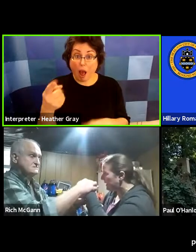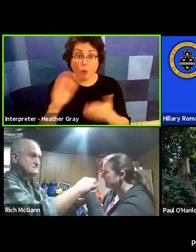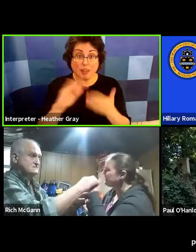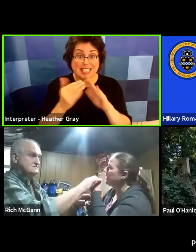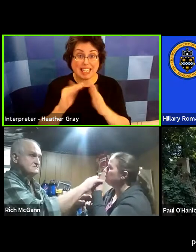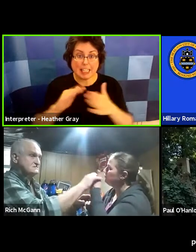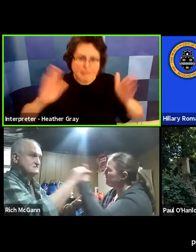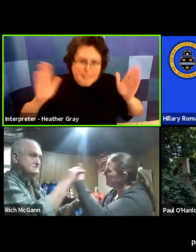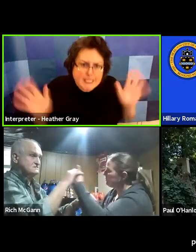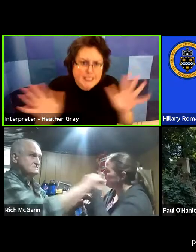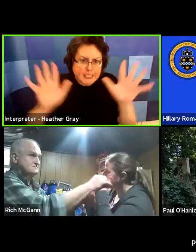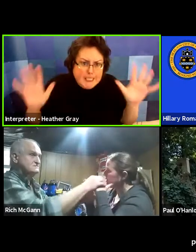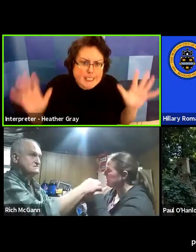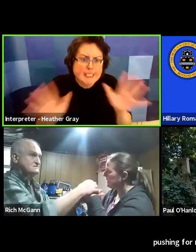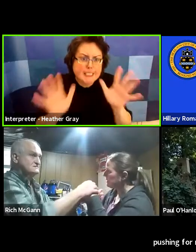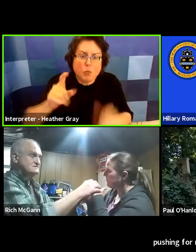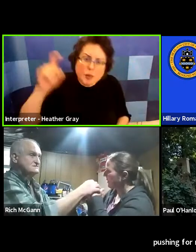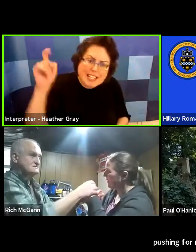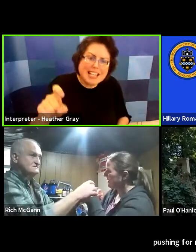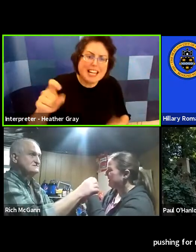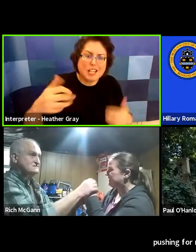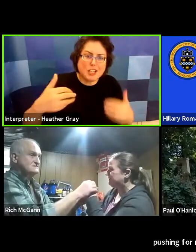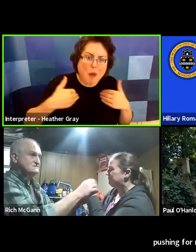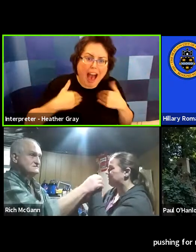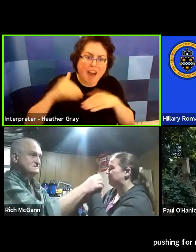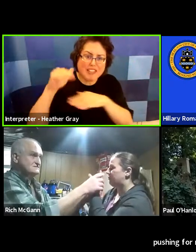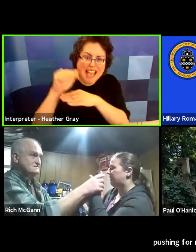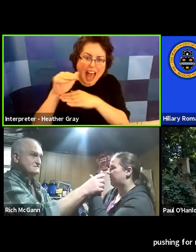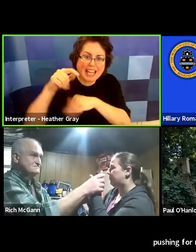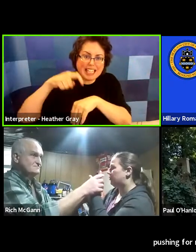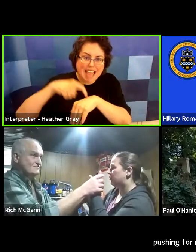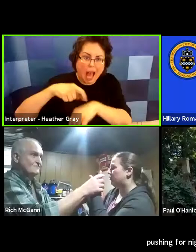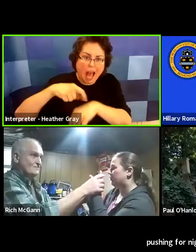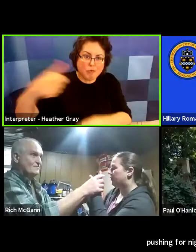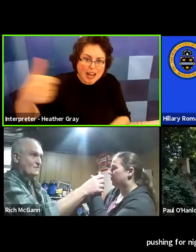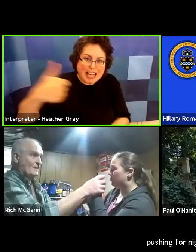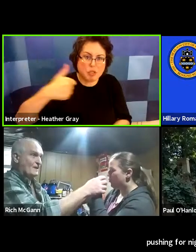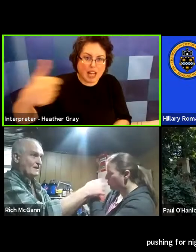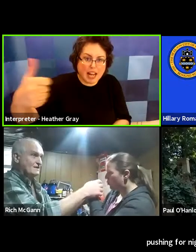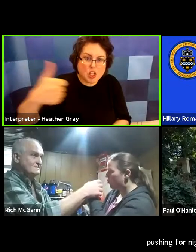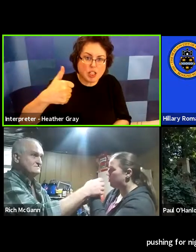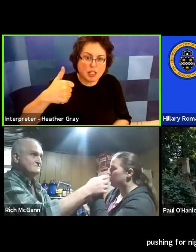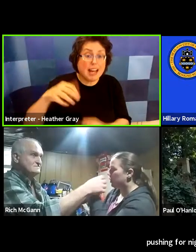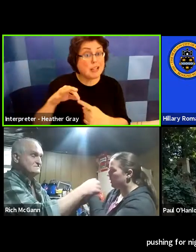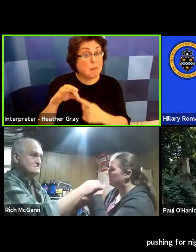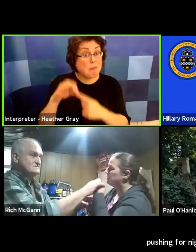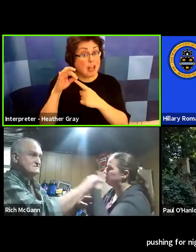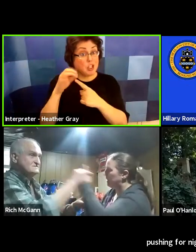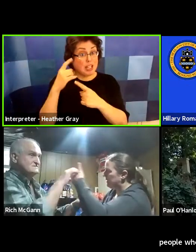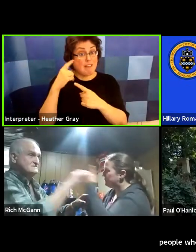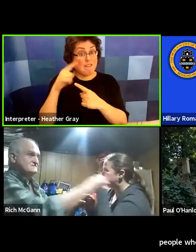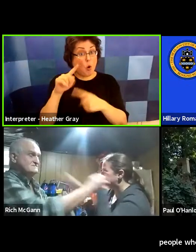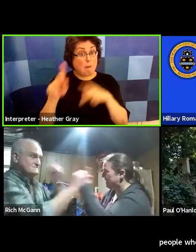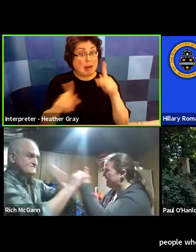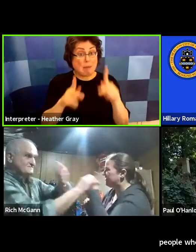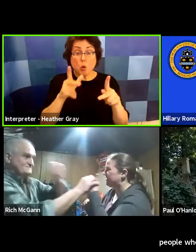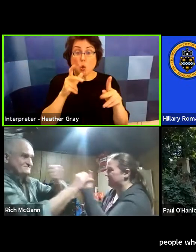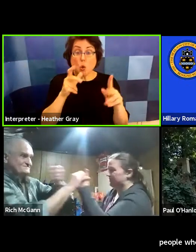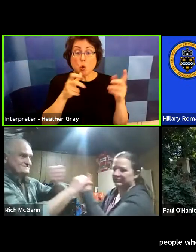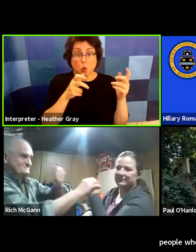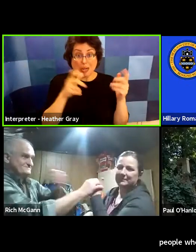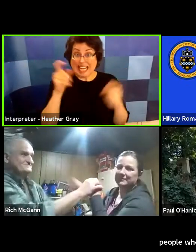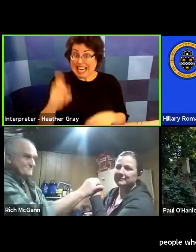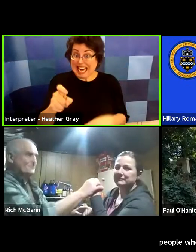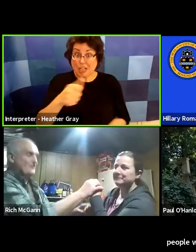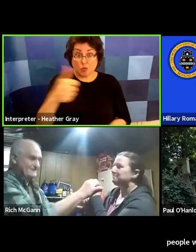transportation, particularly for people who are making work-related trips. And